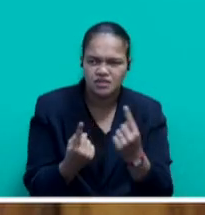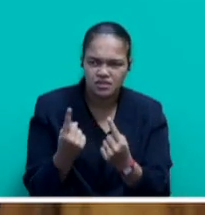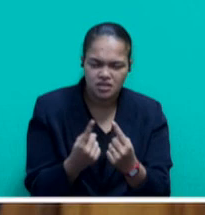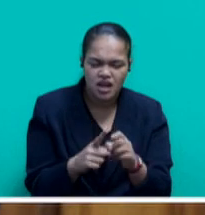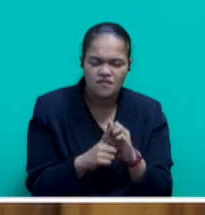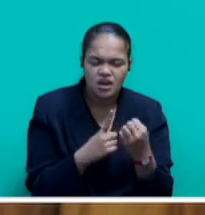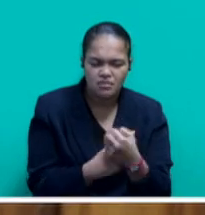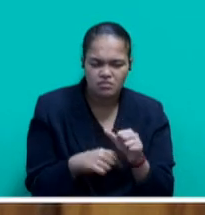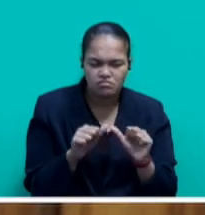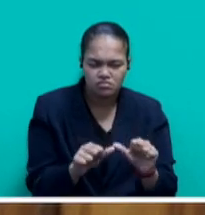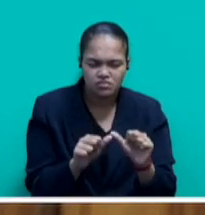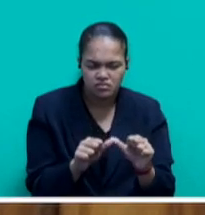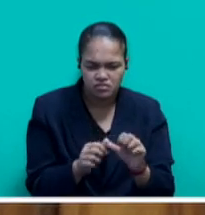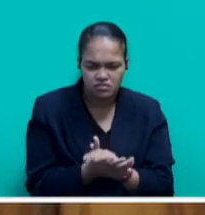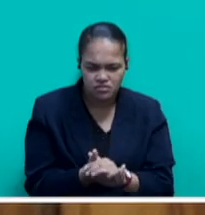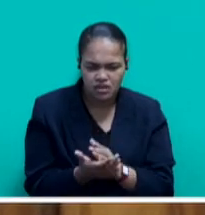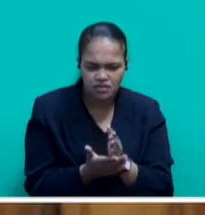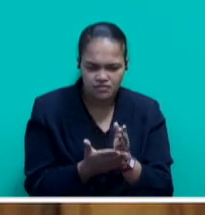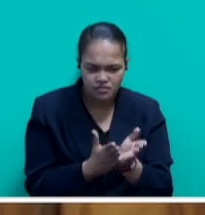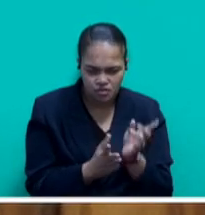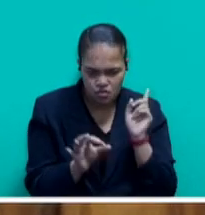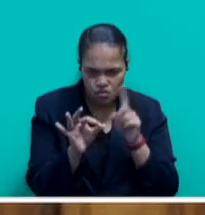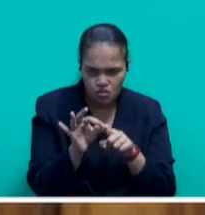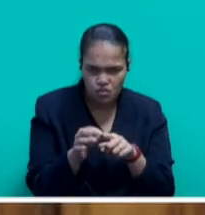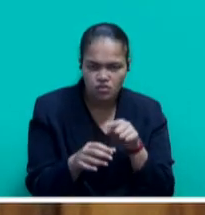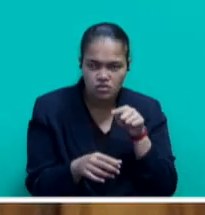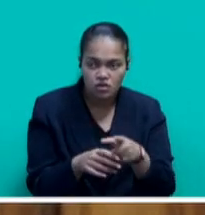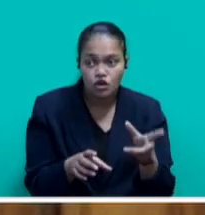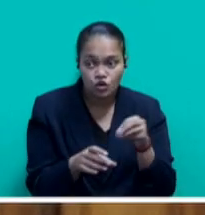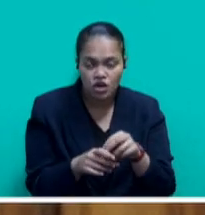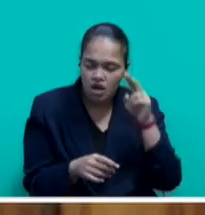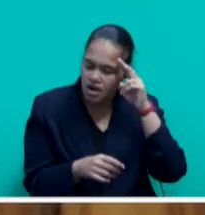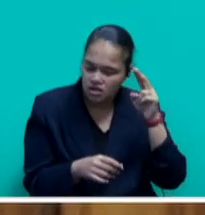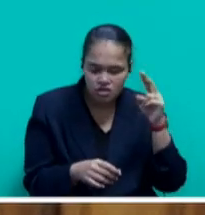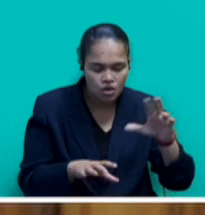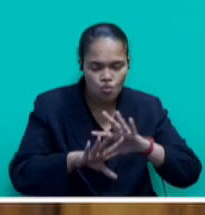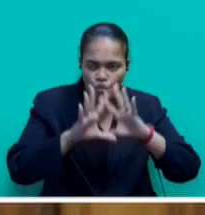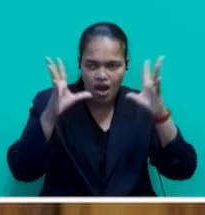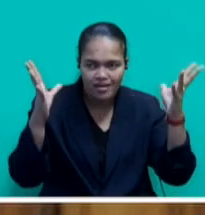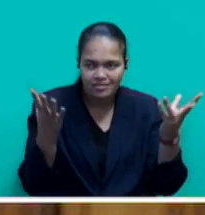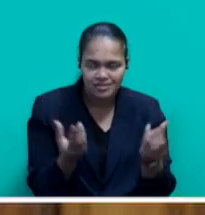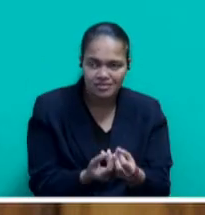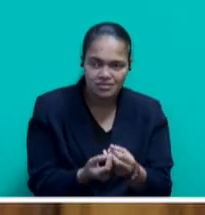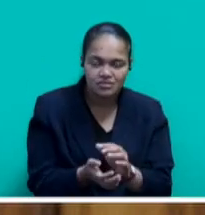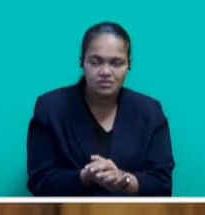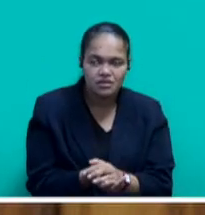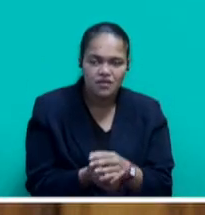protection, conservation, and biodiversity goals. This includes nationwide business roundtables and EIA